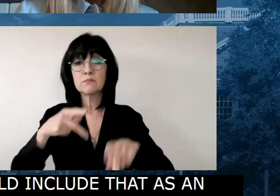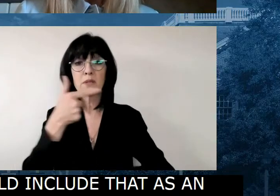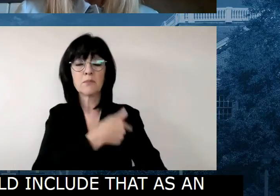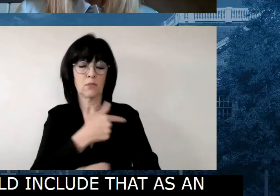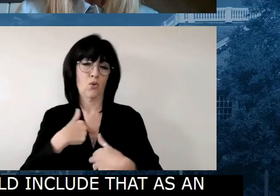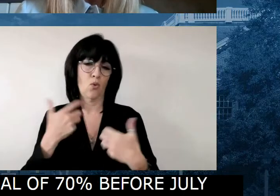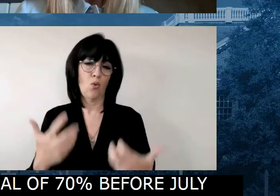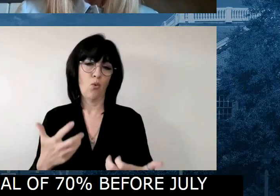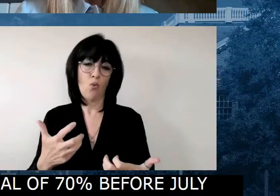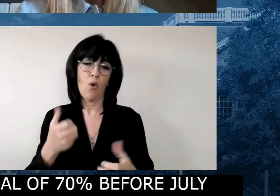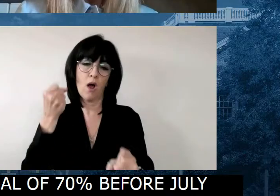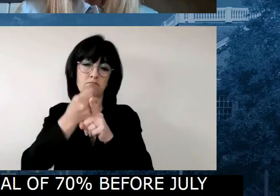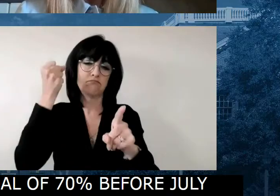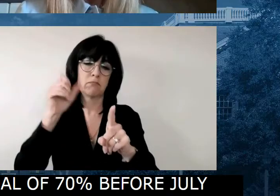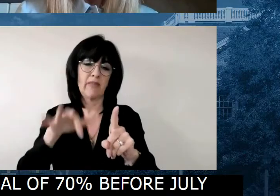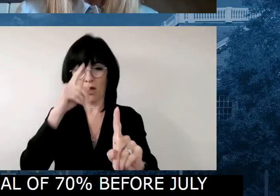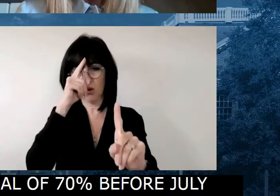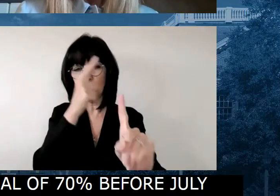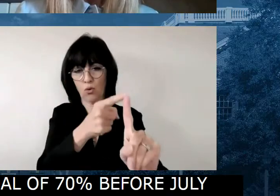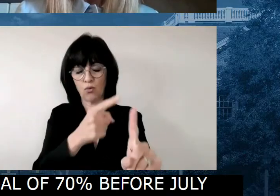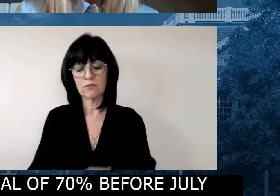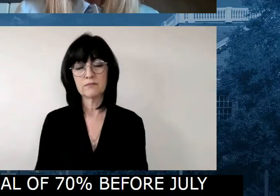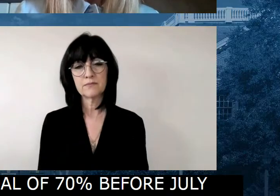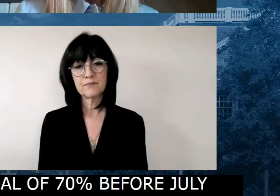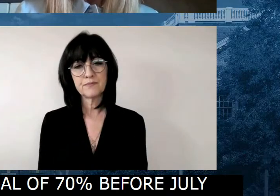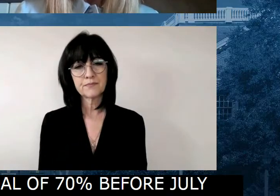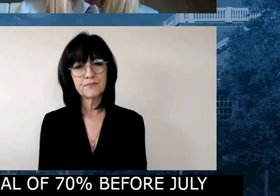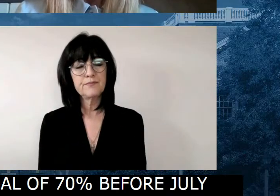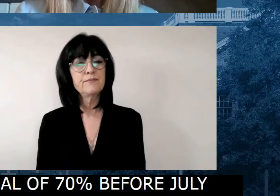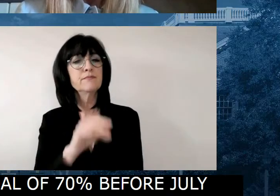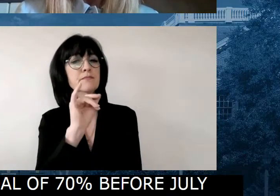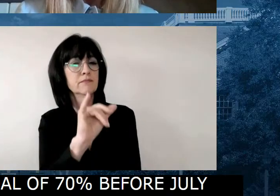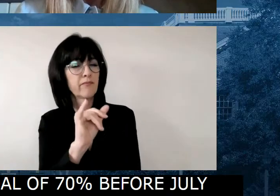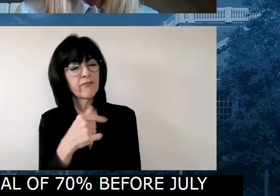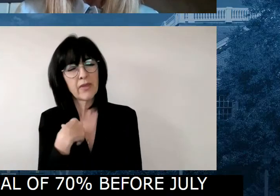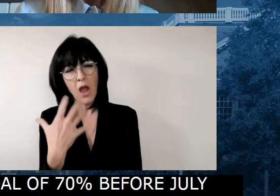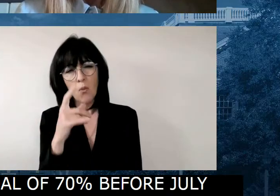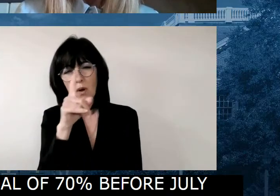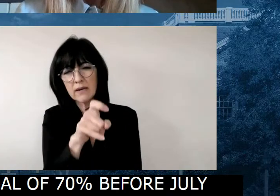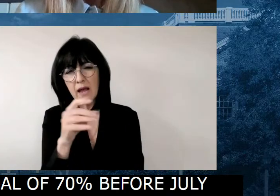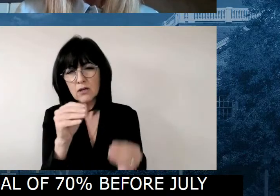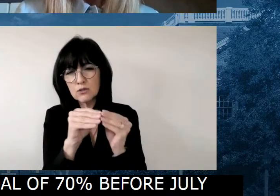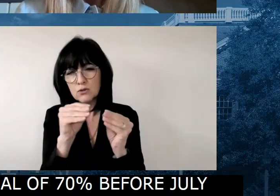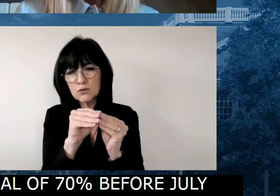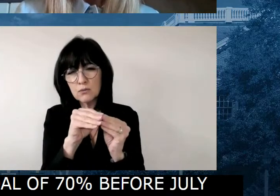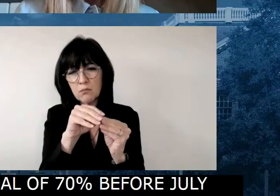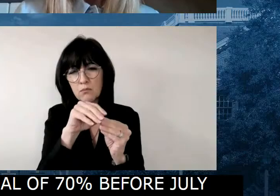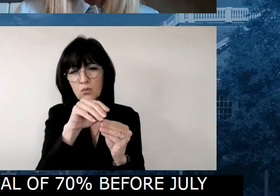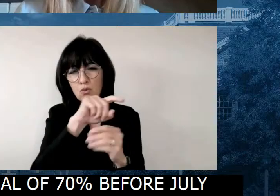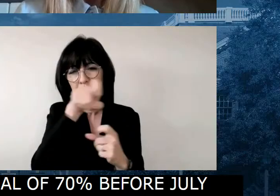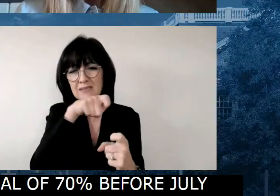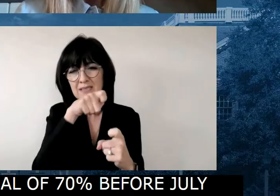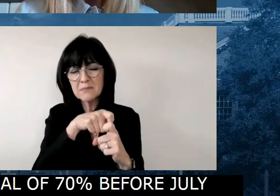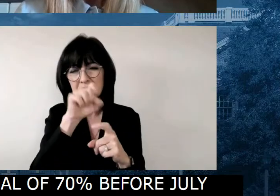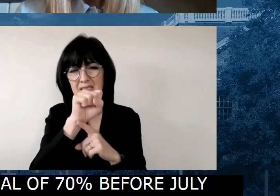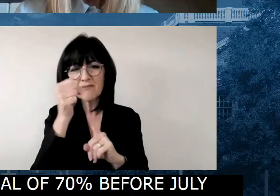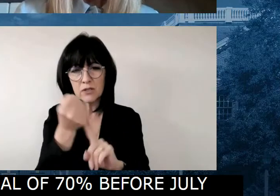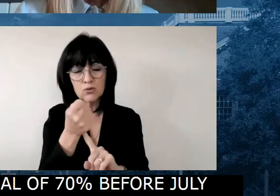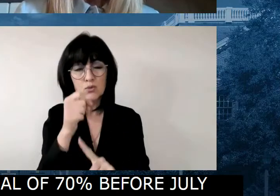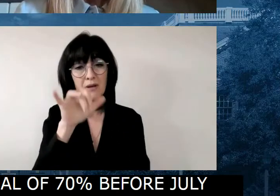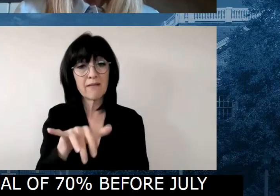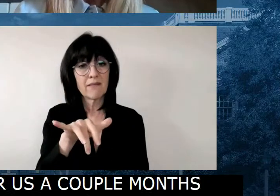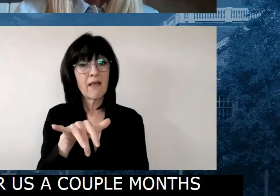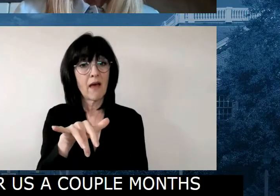All right, and then I just want to ask a little bit more for specifics on the situation in long-term care facilities now with the